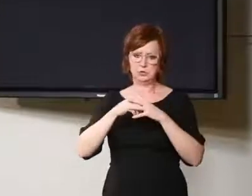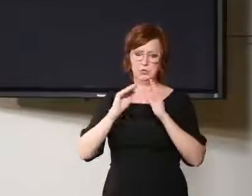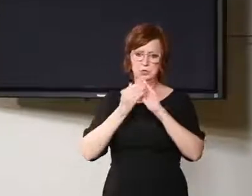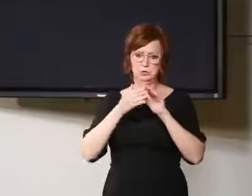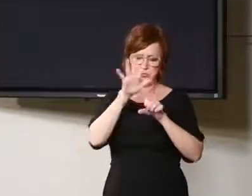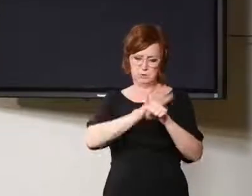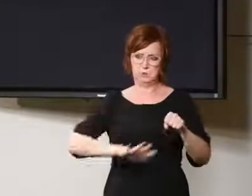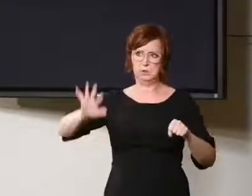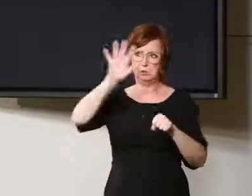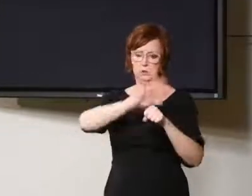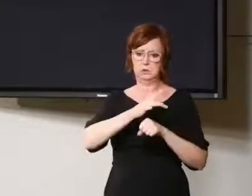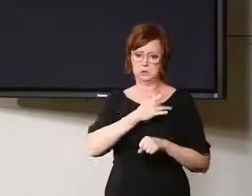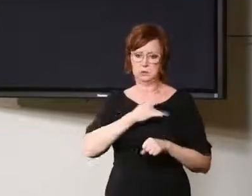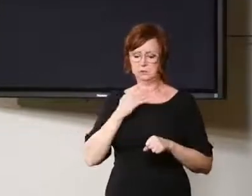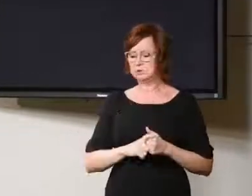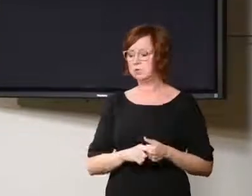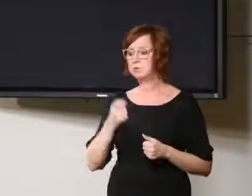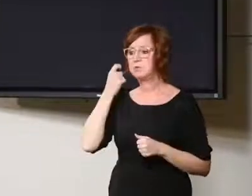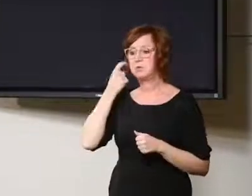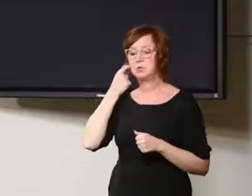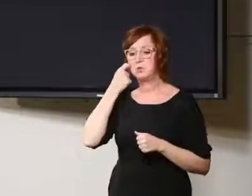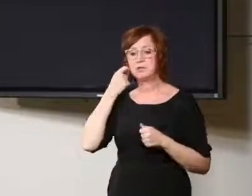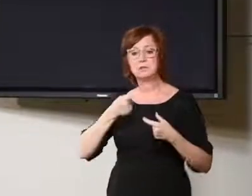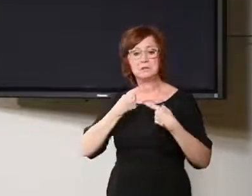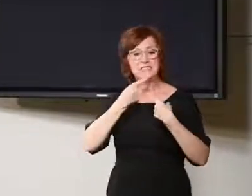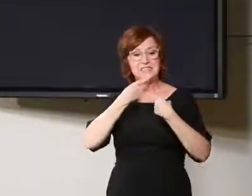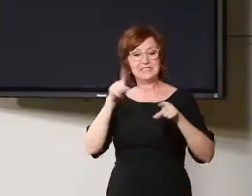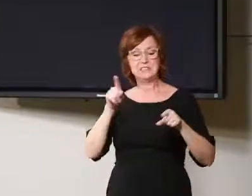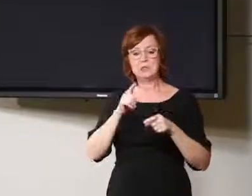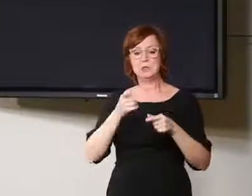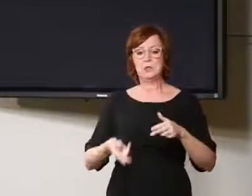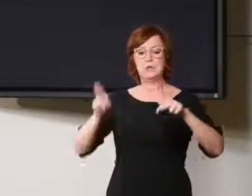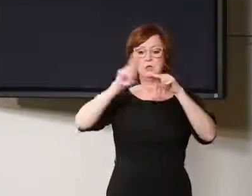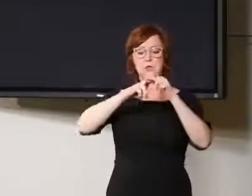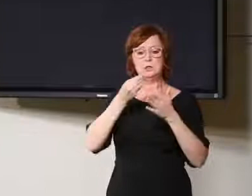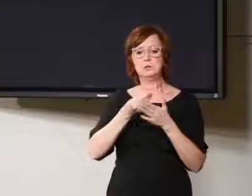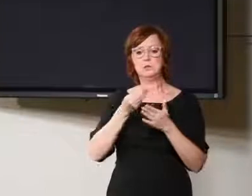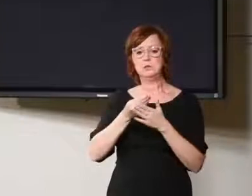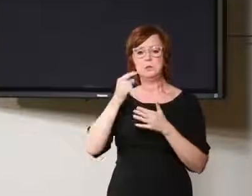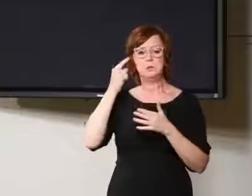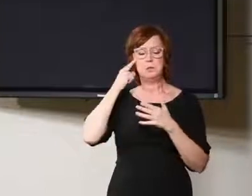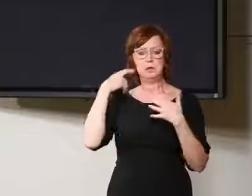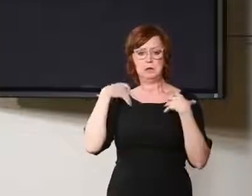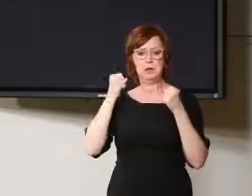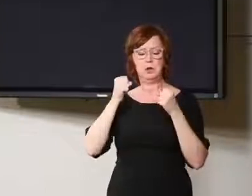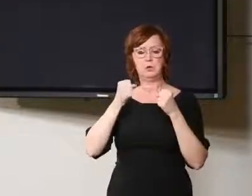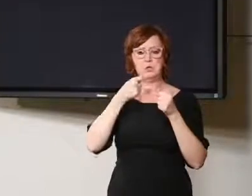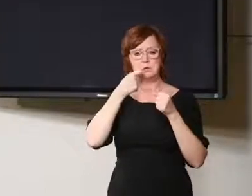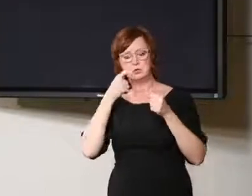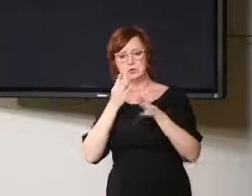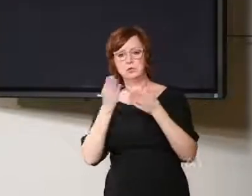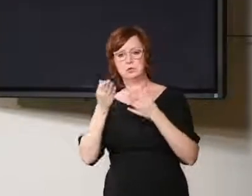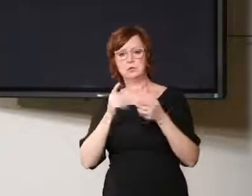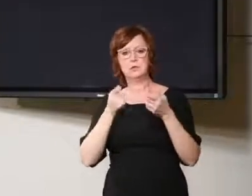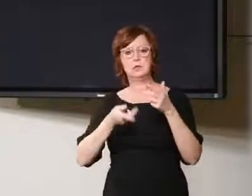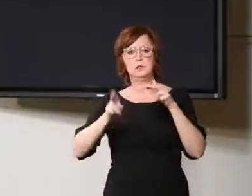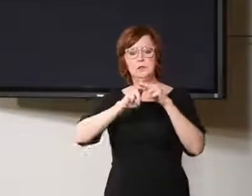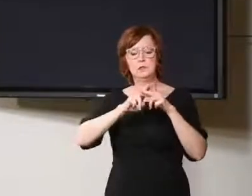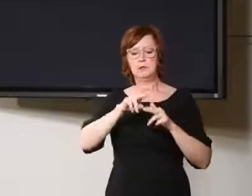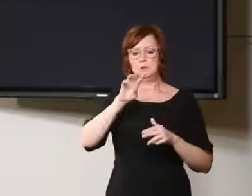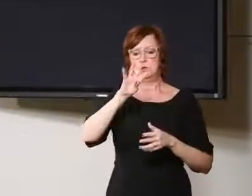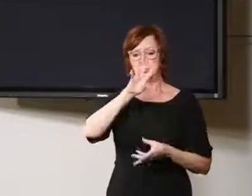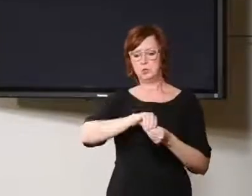that our government increased funding for mental health and addiction services by $33 million to $435